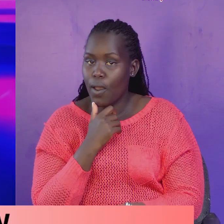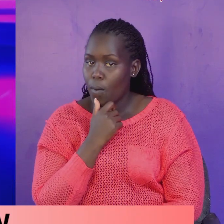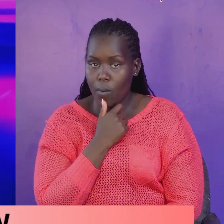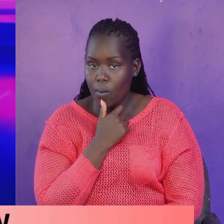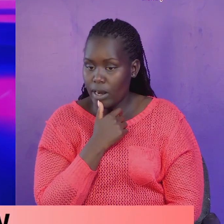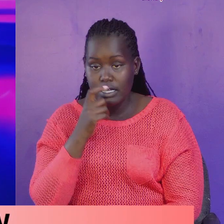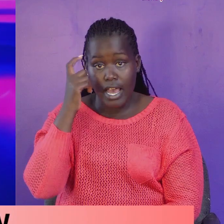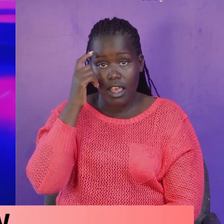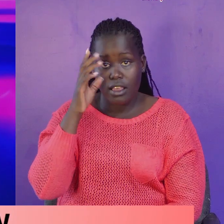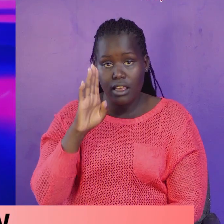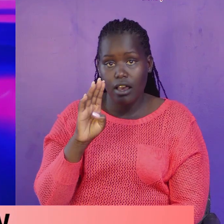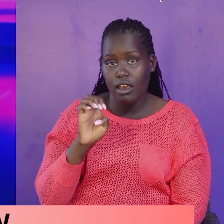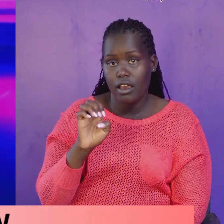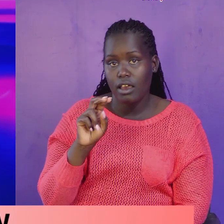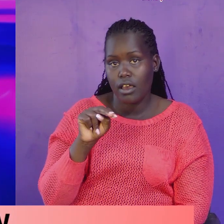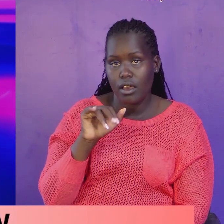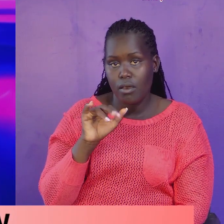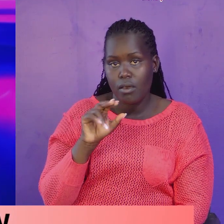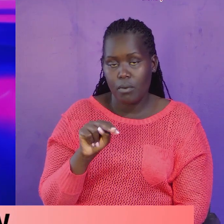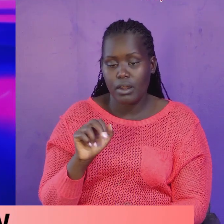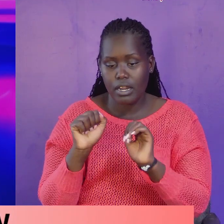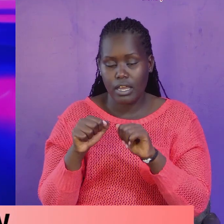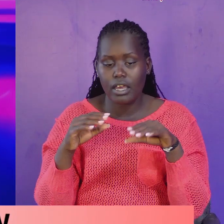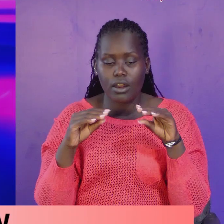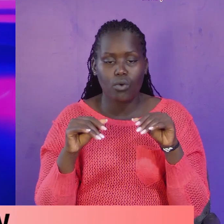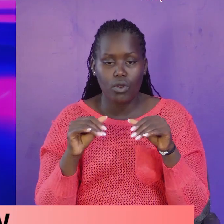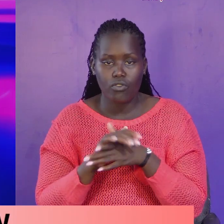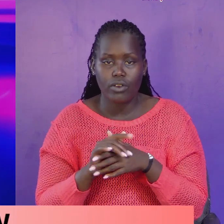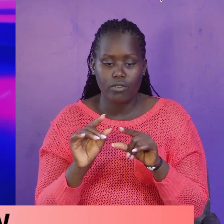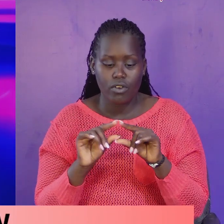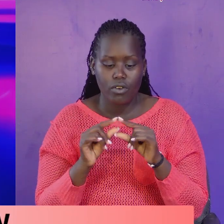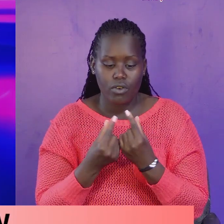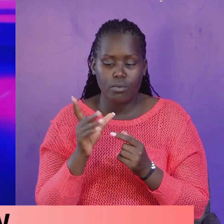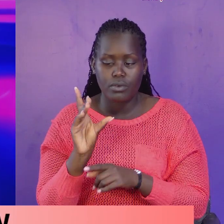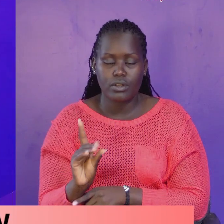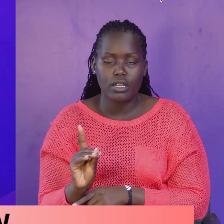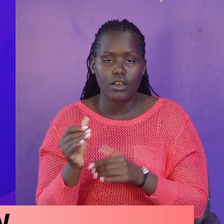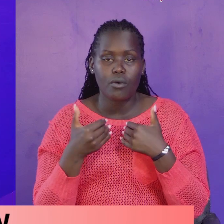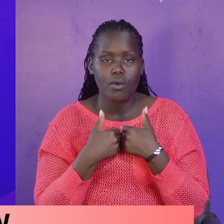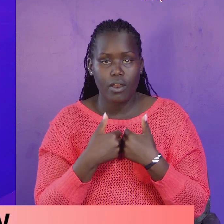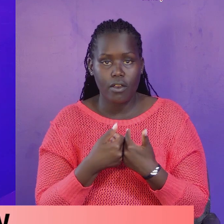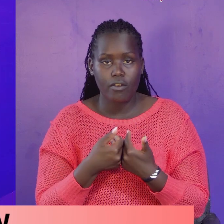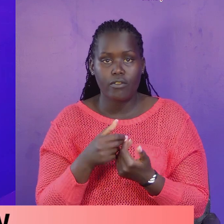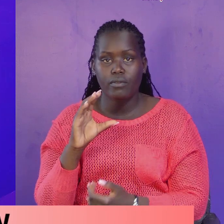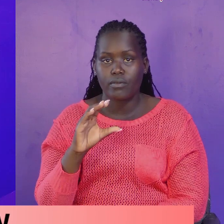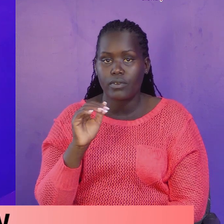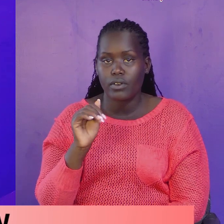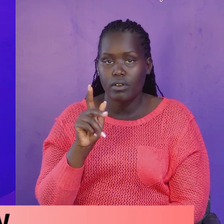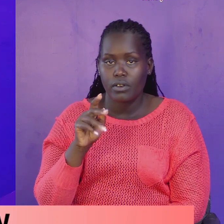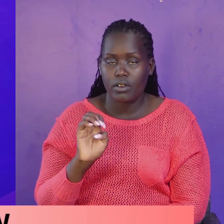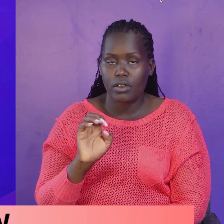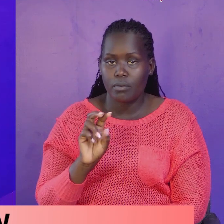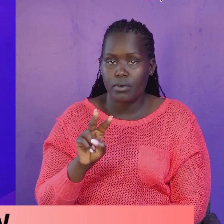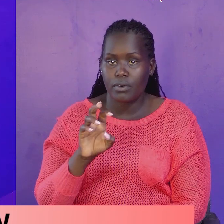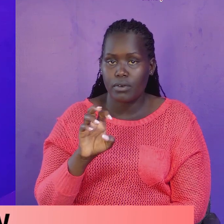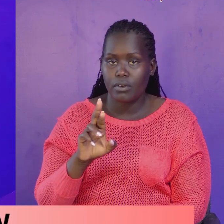Benin can qualify in this group. Yeah. Group D. Group D, we have Cape Verde. They are the